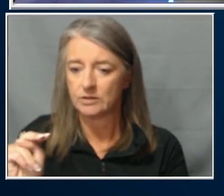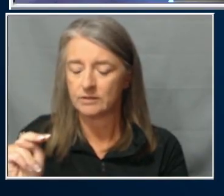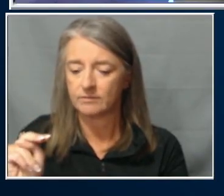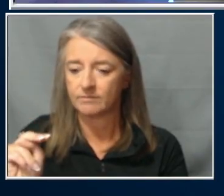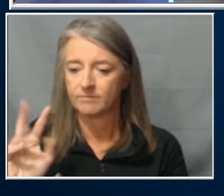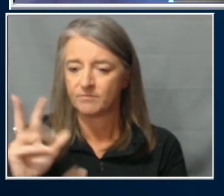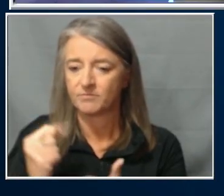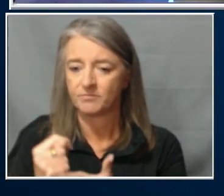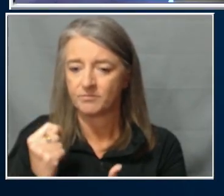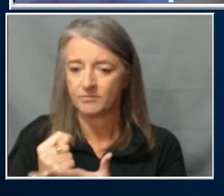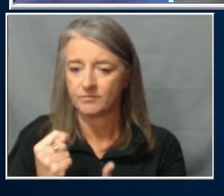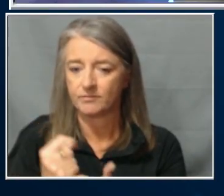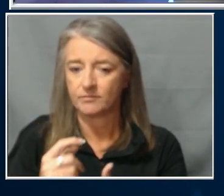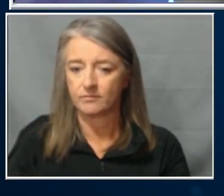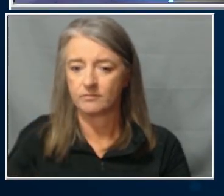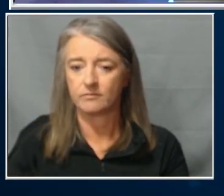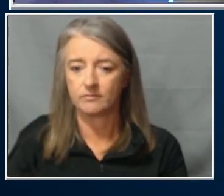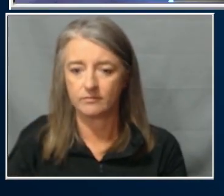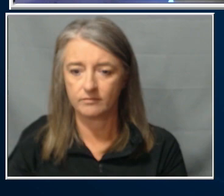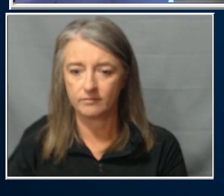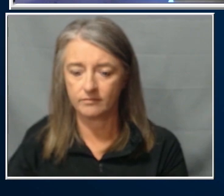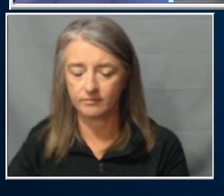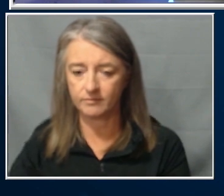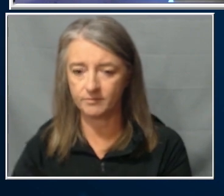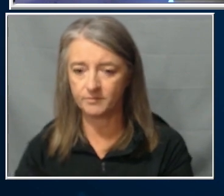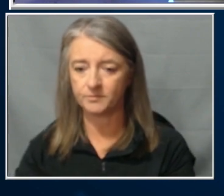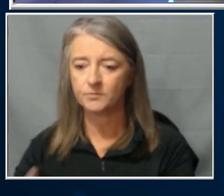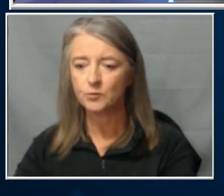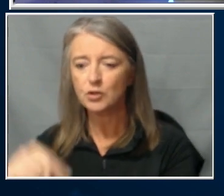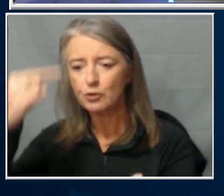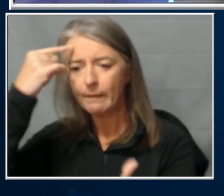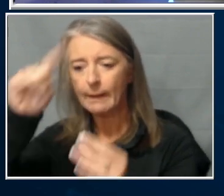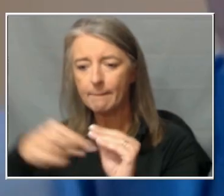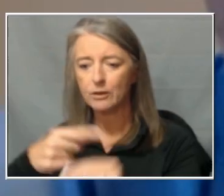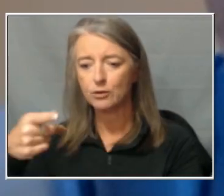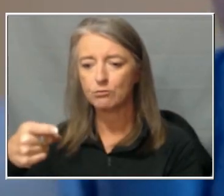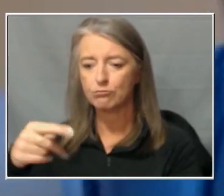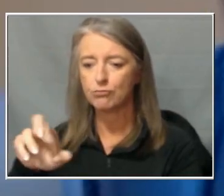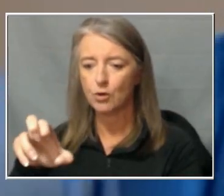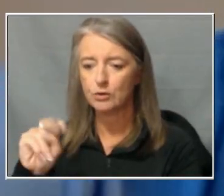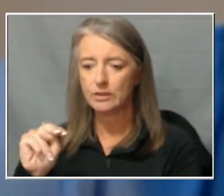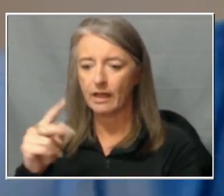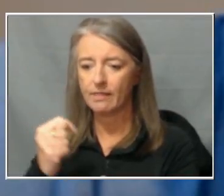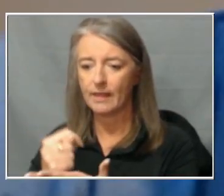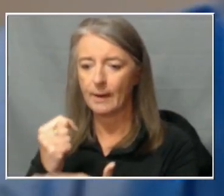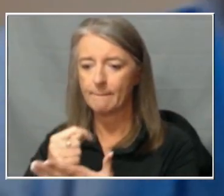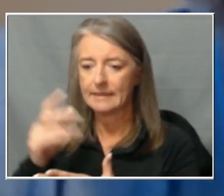therapy sessions. What did you think about your proton therapy sessions?